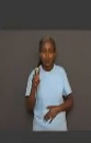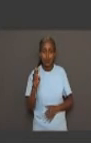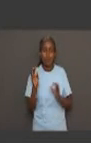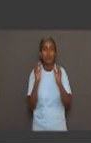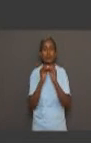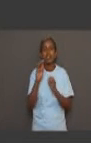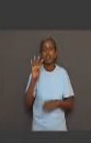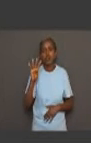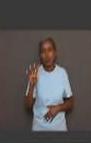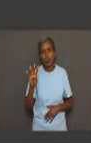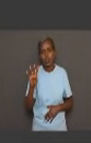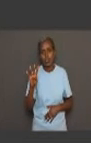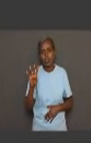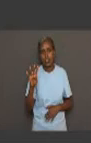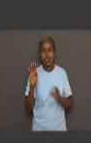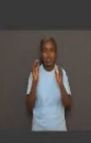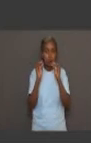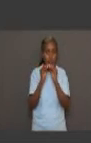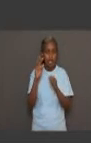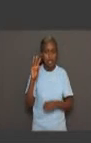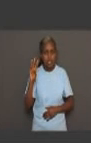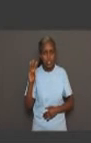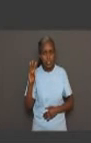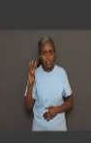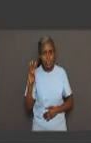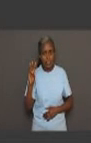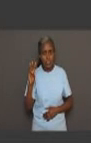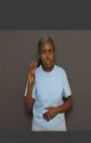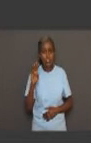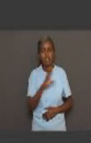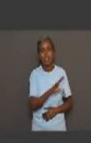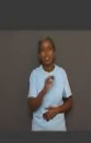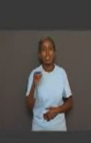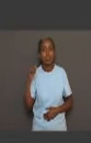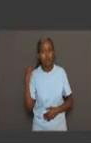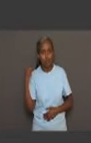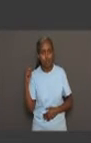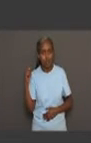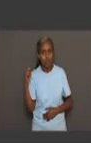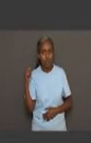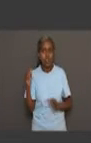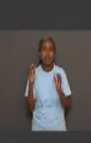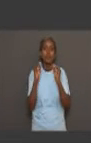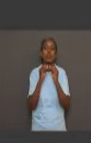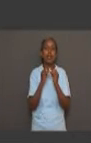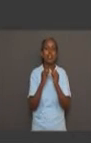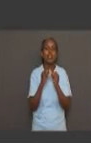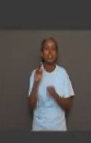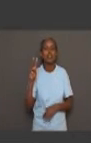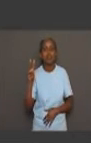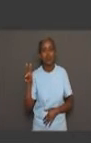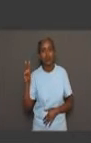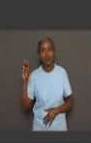2 plus 4 plus 6 and so on